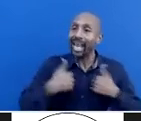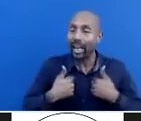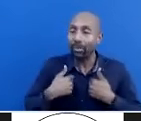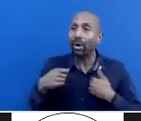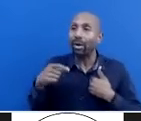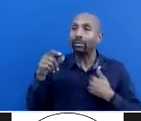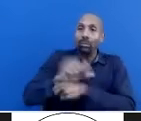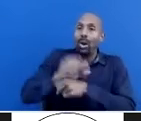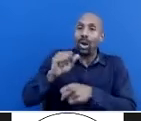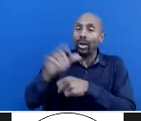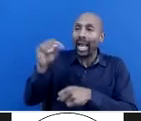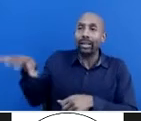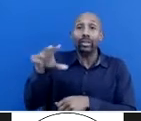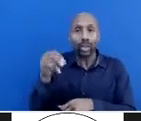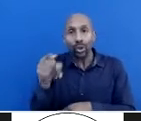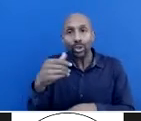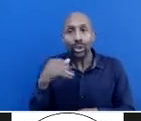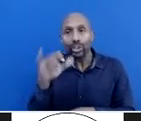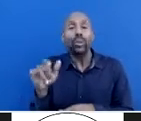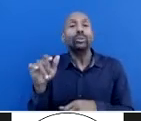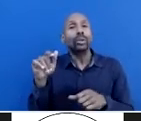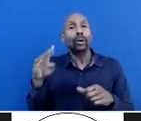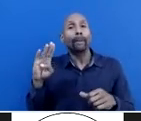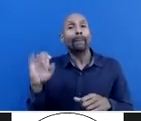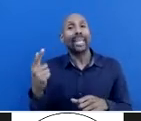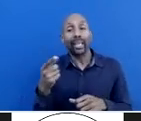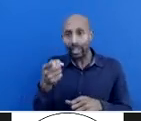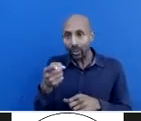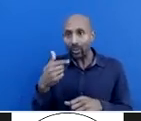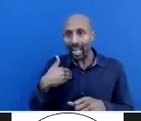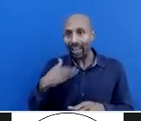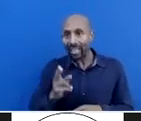you have ancestors, you have family, and you have a life that is beyond this one.